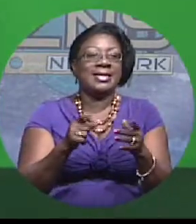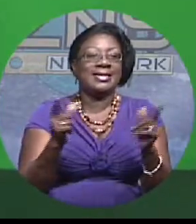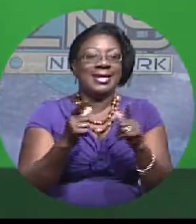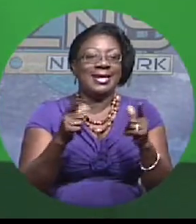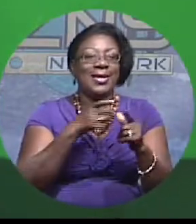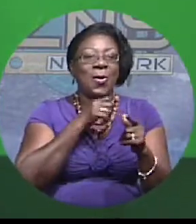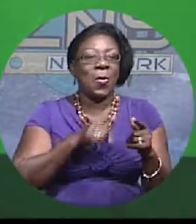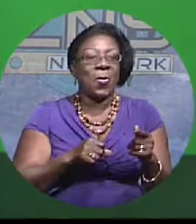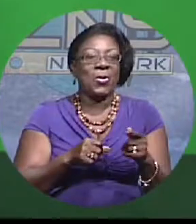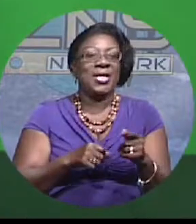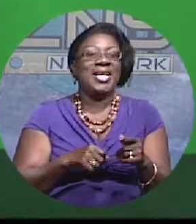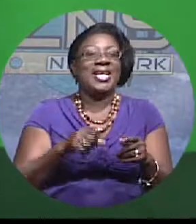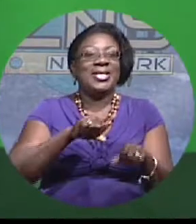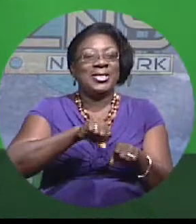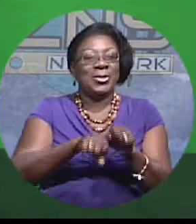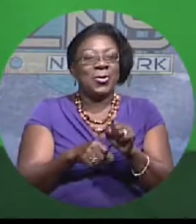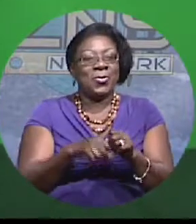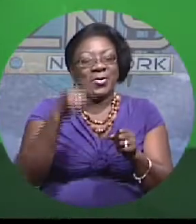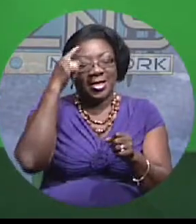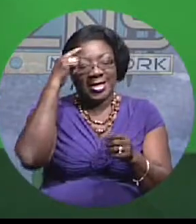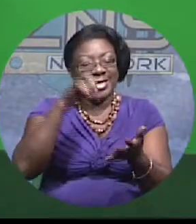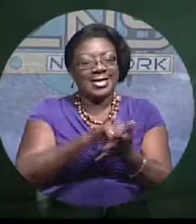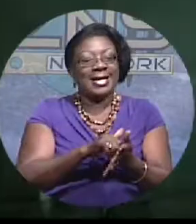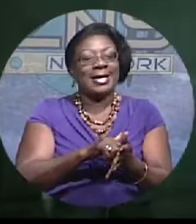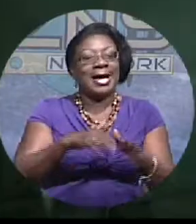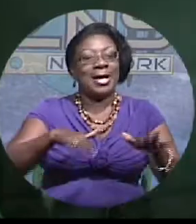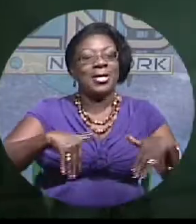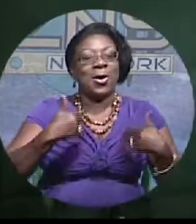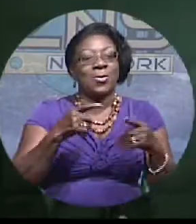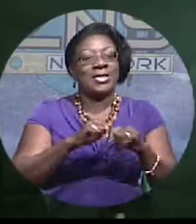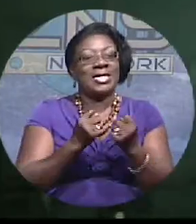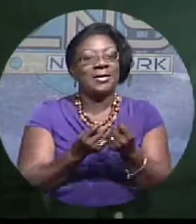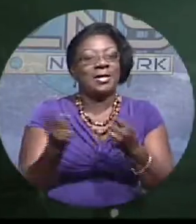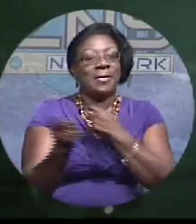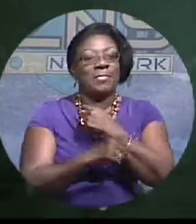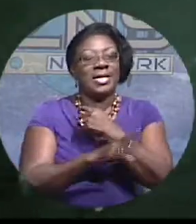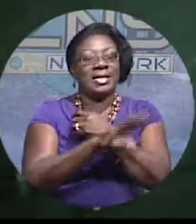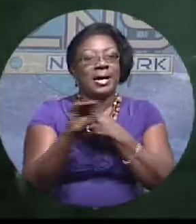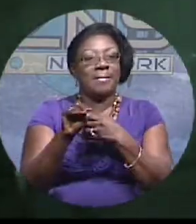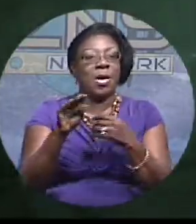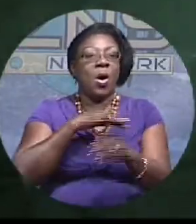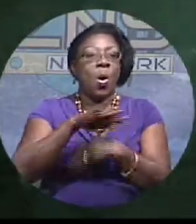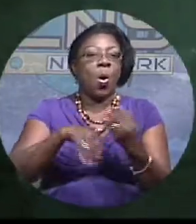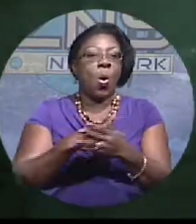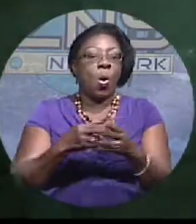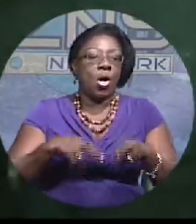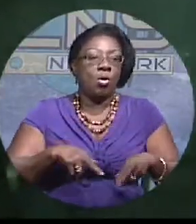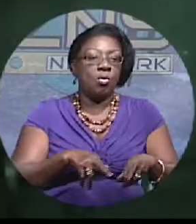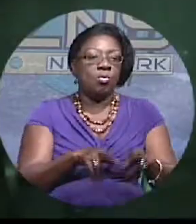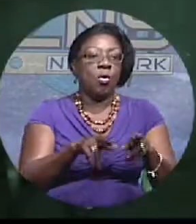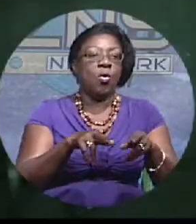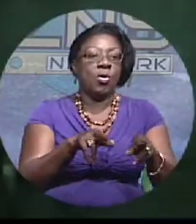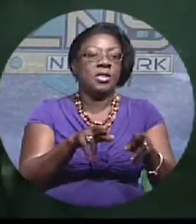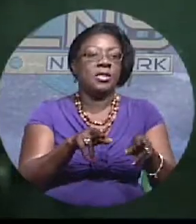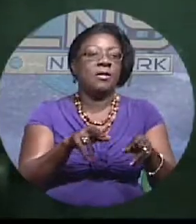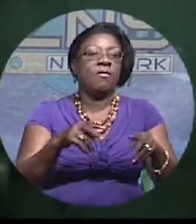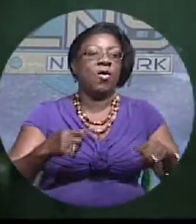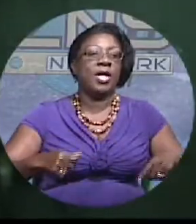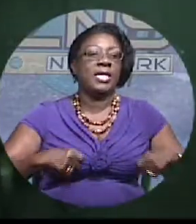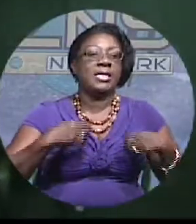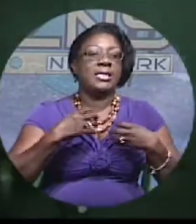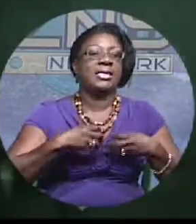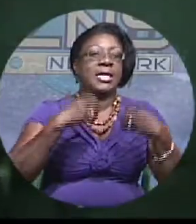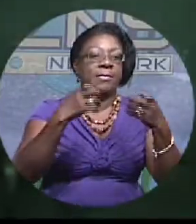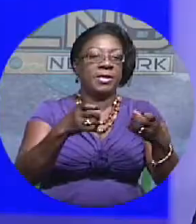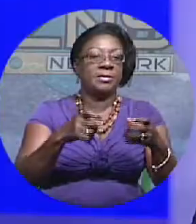we let our young guns go and run with them. What I can tell you is that all roads for the championship leads through the Crime Stoppers.